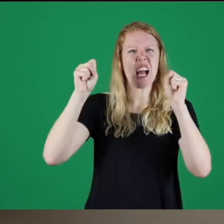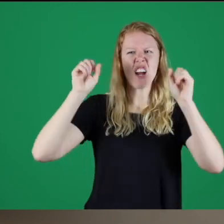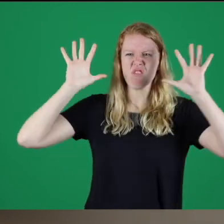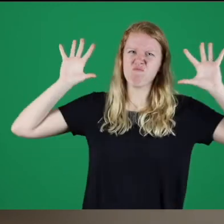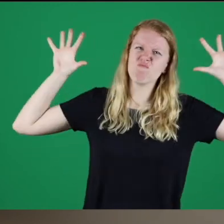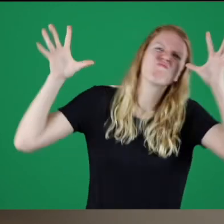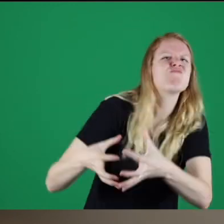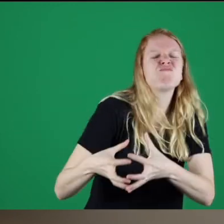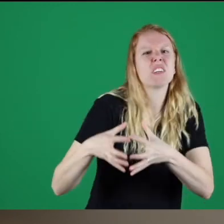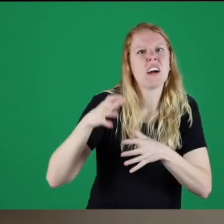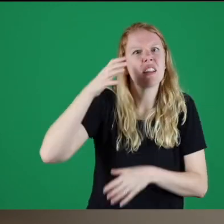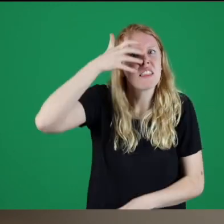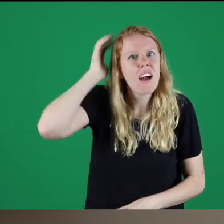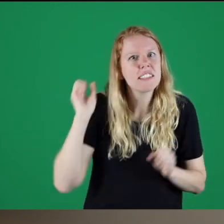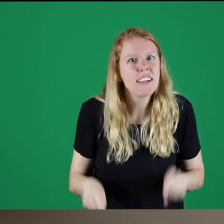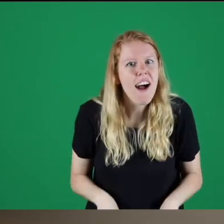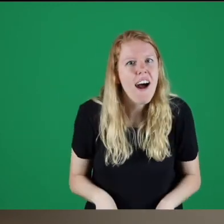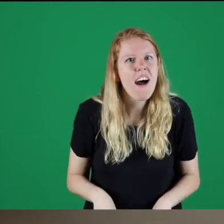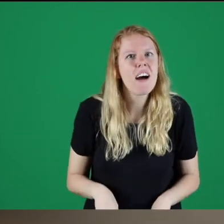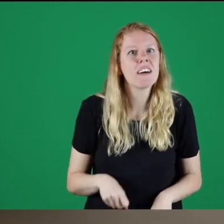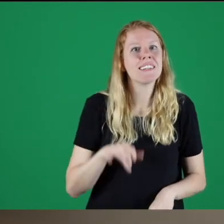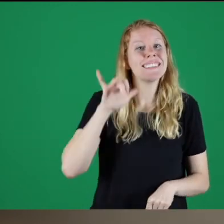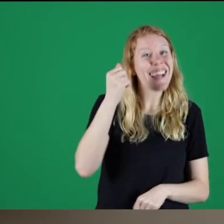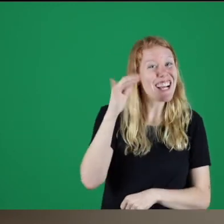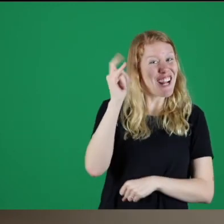Yeah, Jalia,